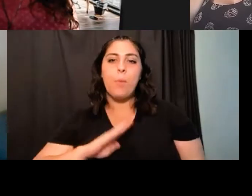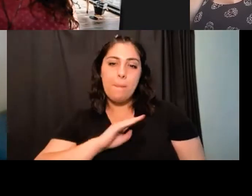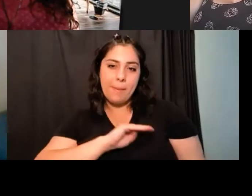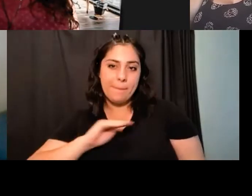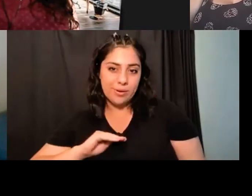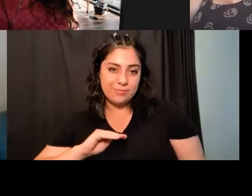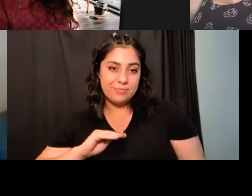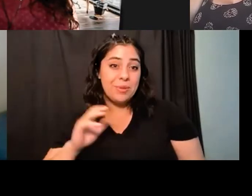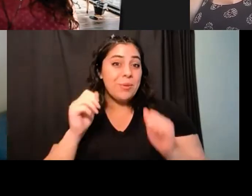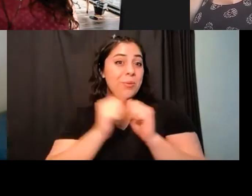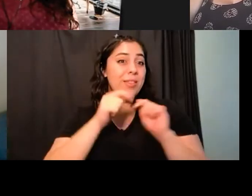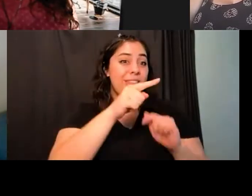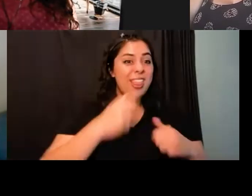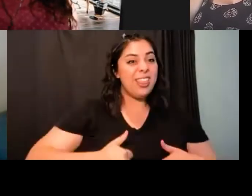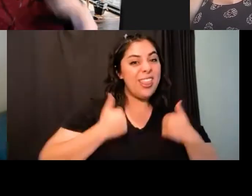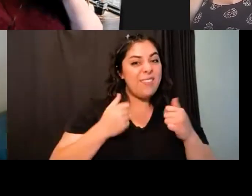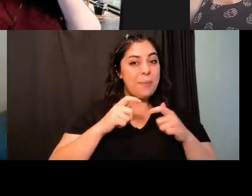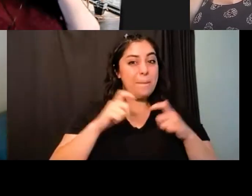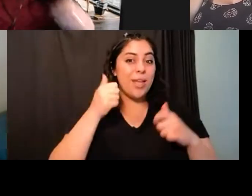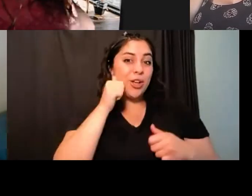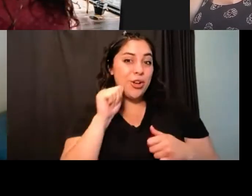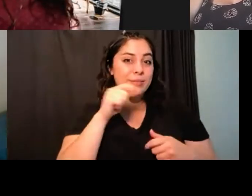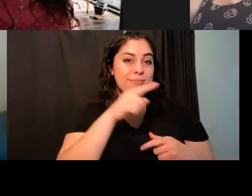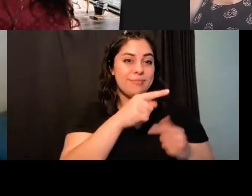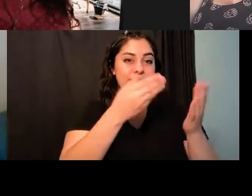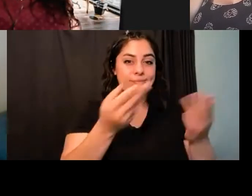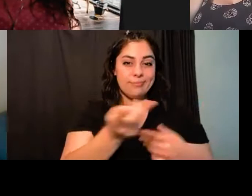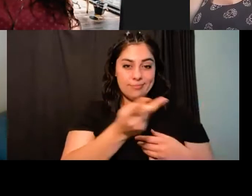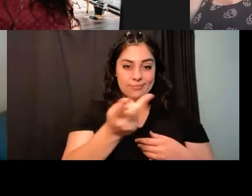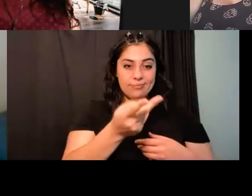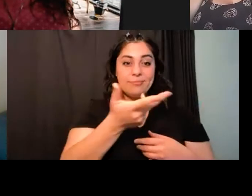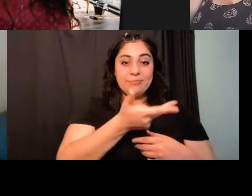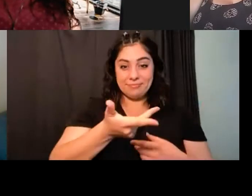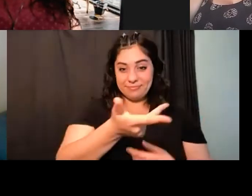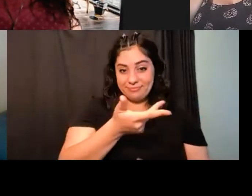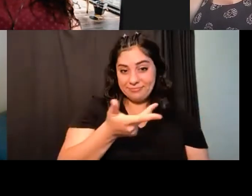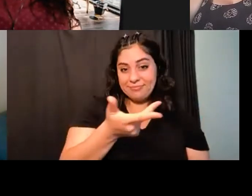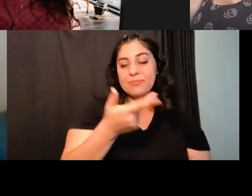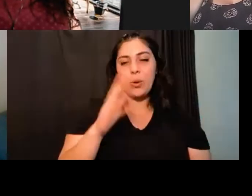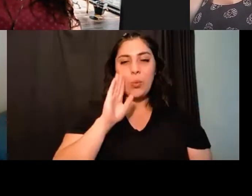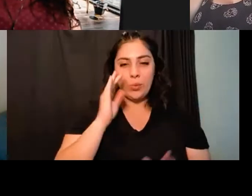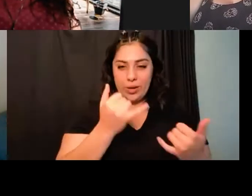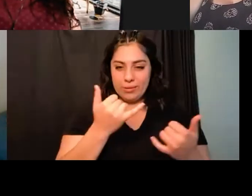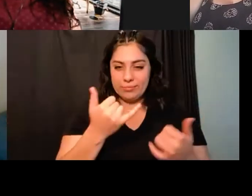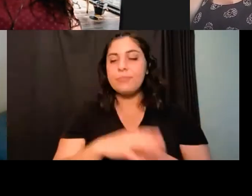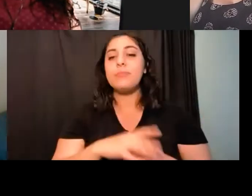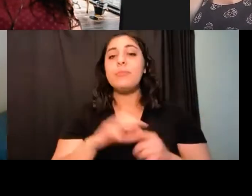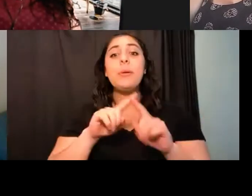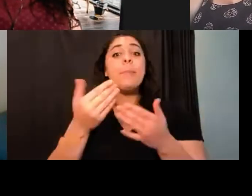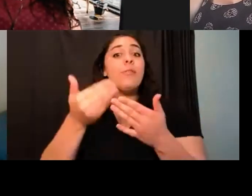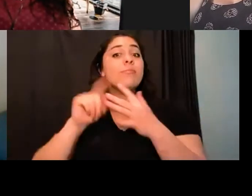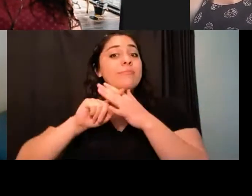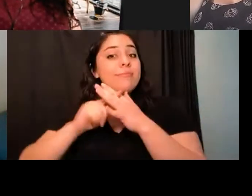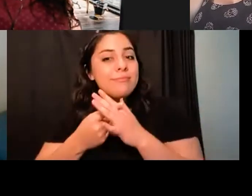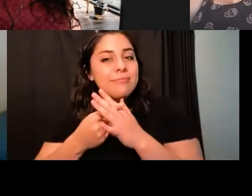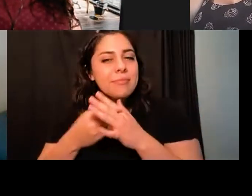Girl. We are going to introduce you to Vanessa and Karina and Rebeca in just a moment, but before we do that,